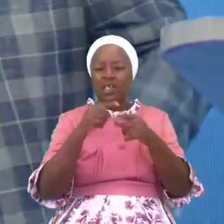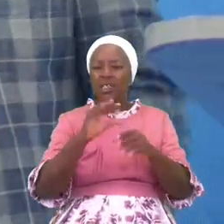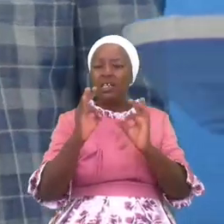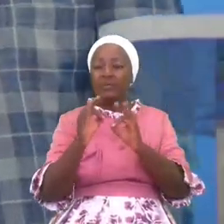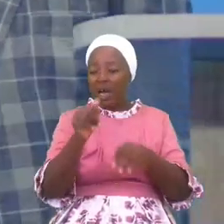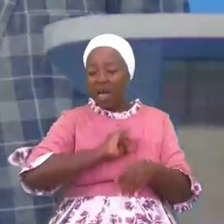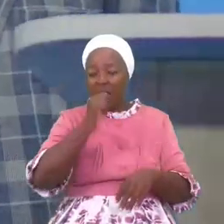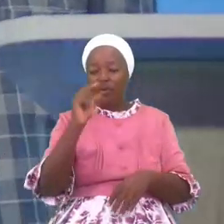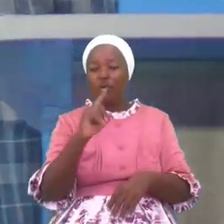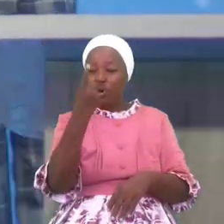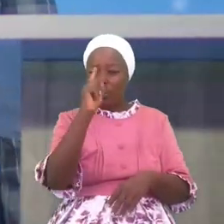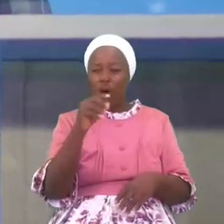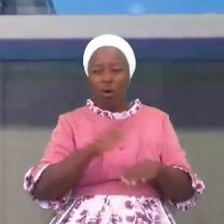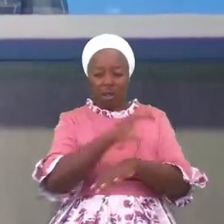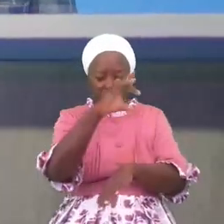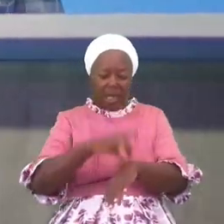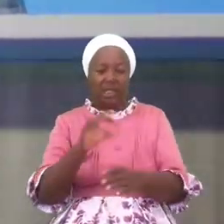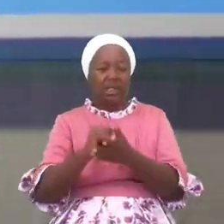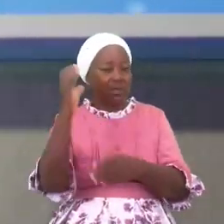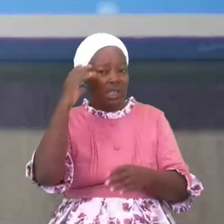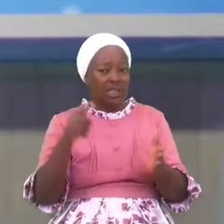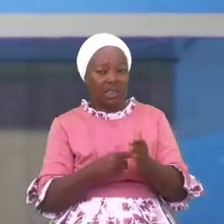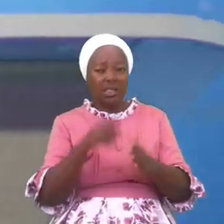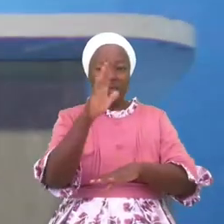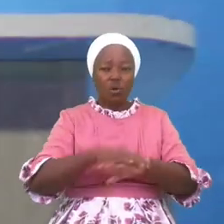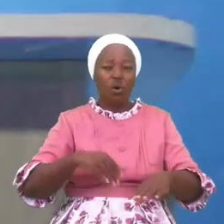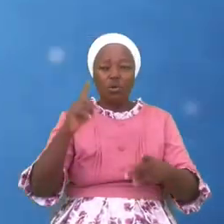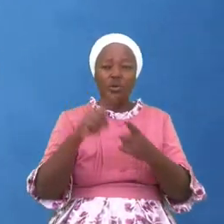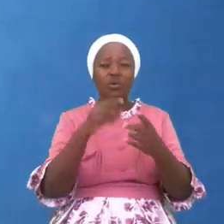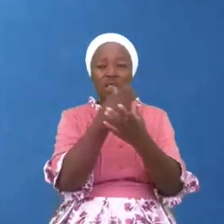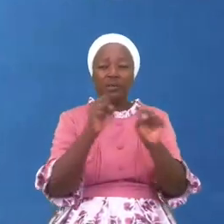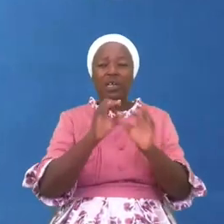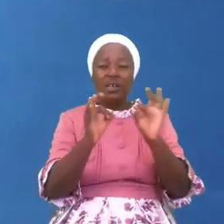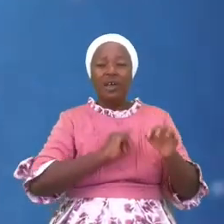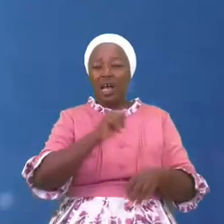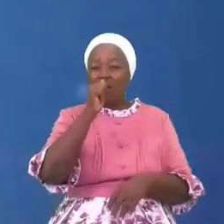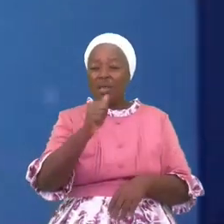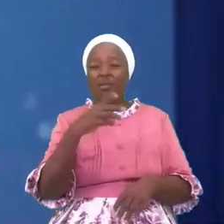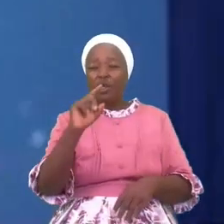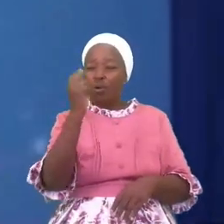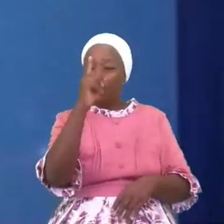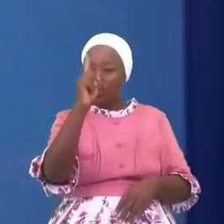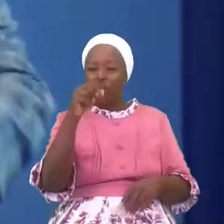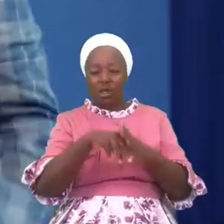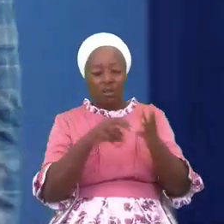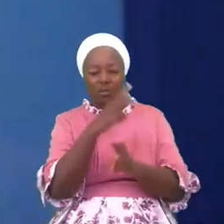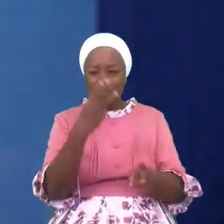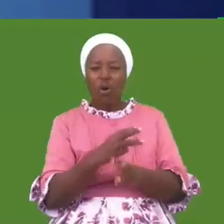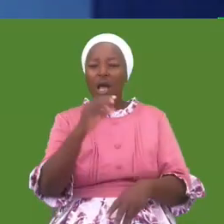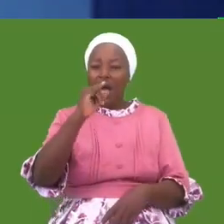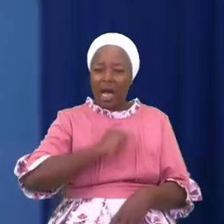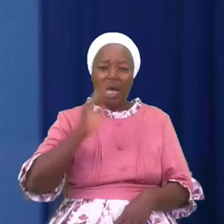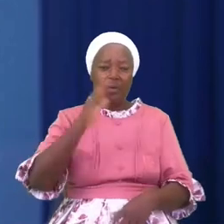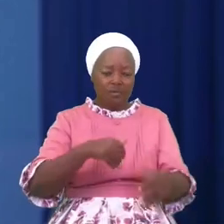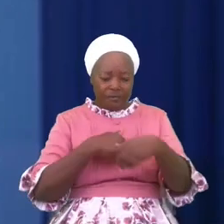salvation, if I am the only one in the world, I will follow. I will follow. I will